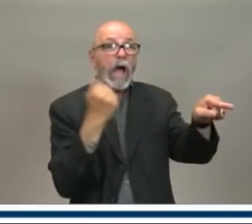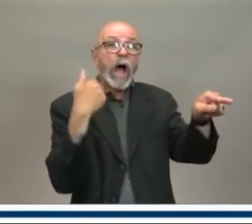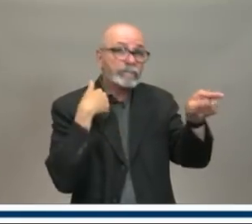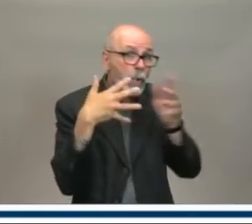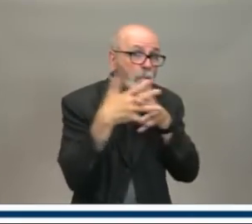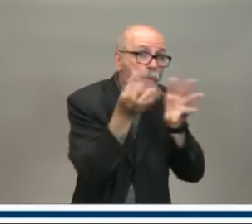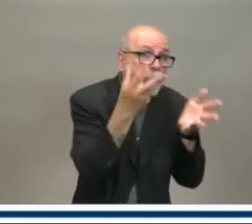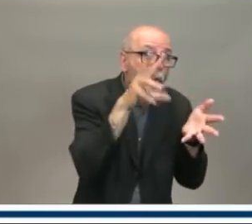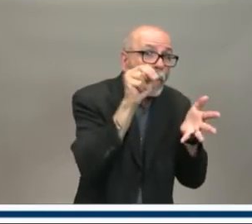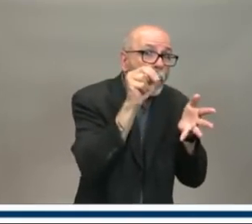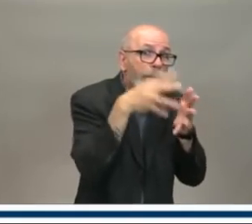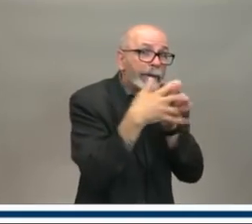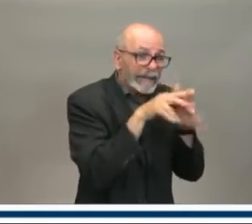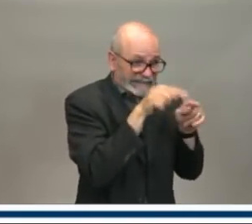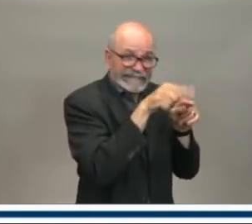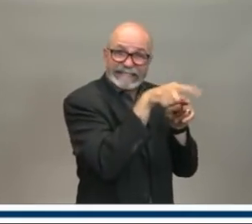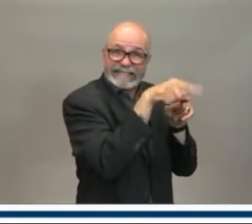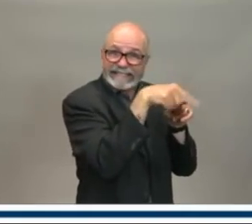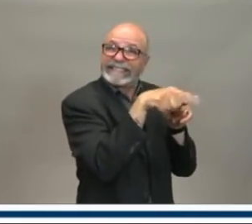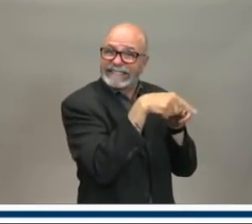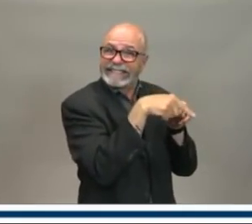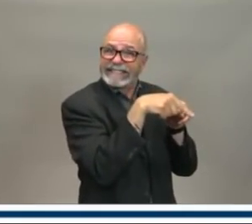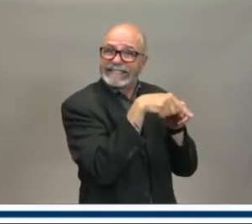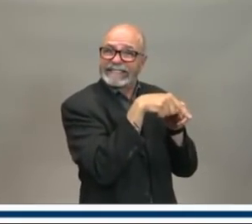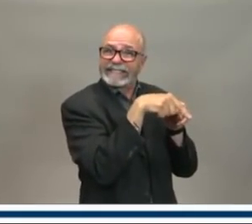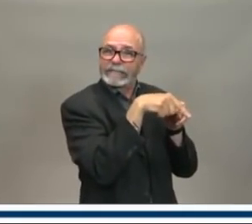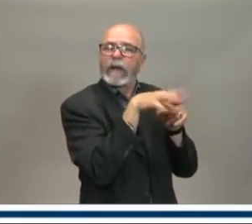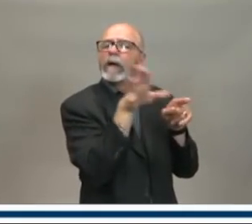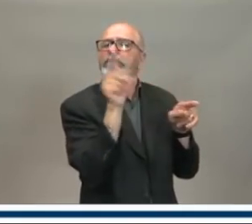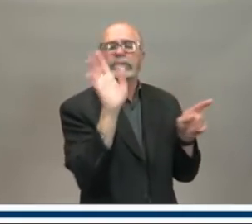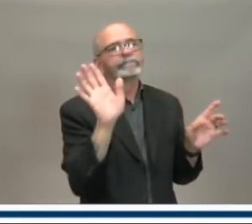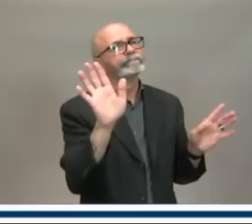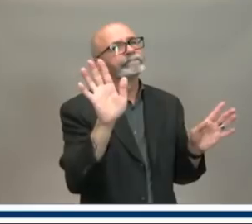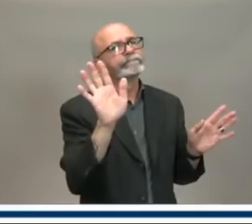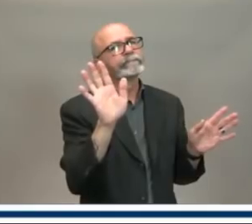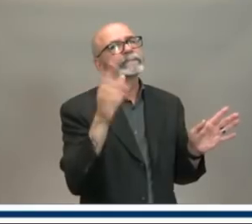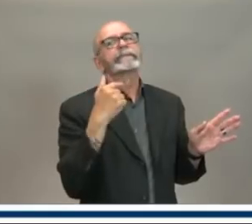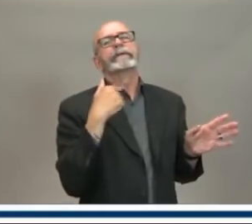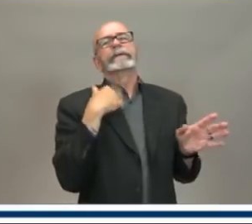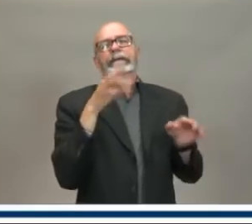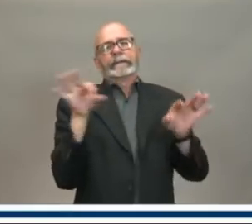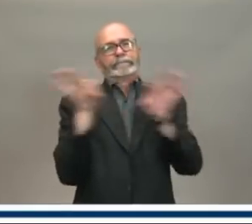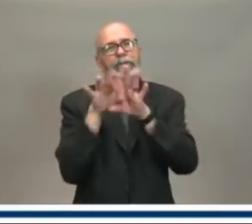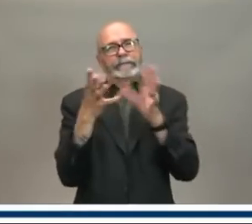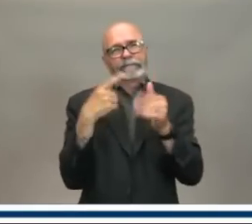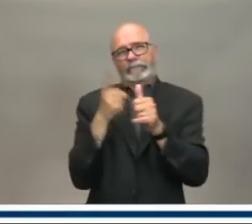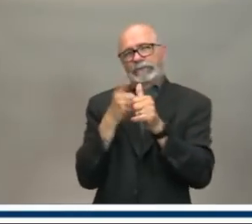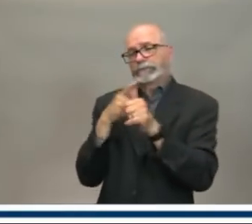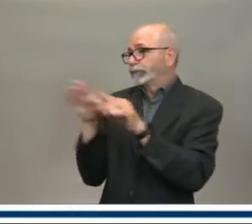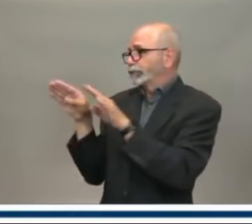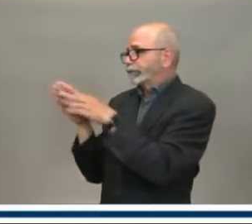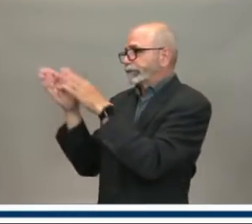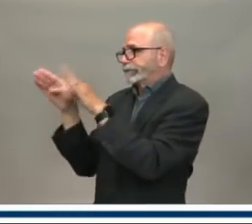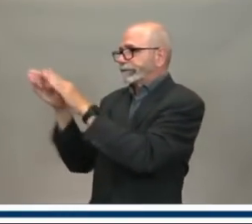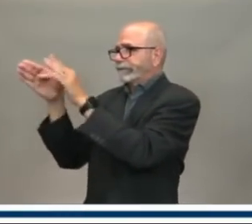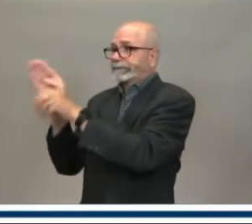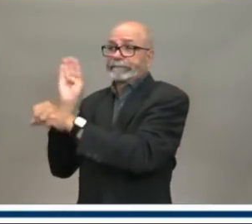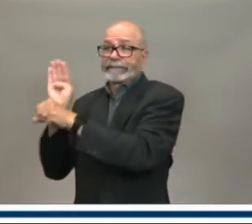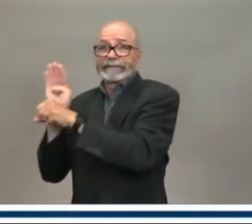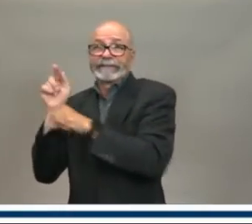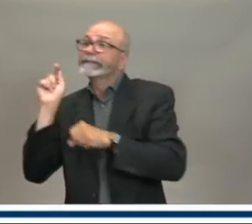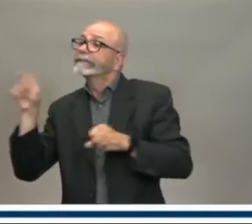But we're all focused on how do we open up our economies, get that activity, and then look at what